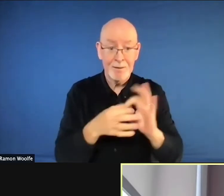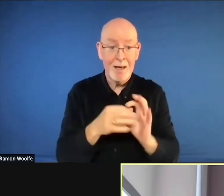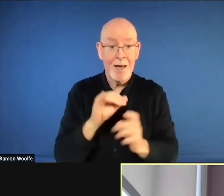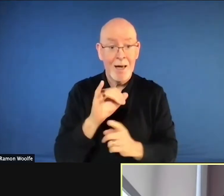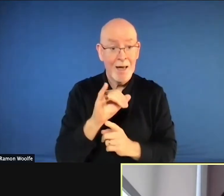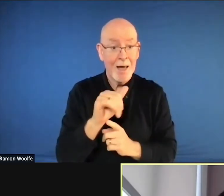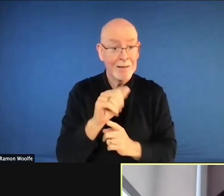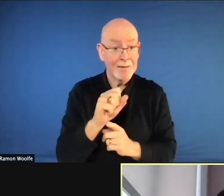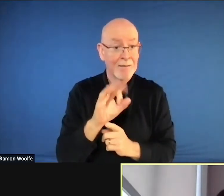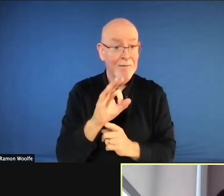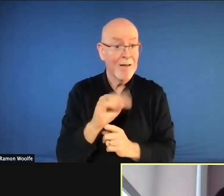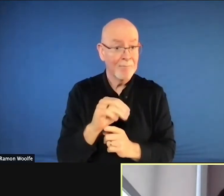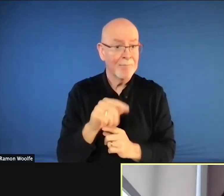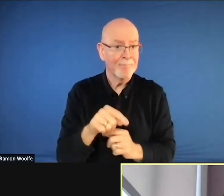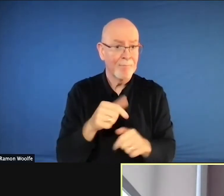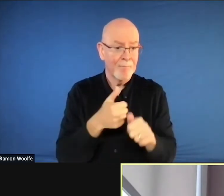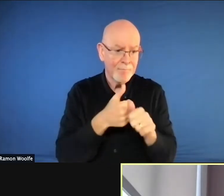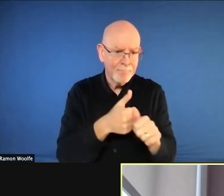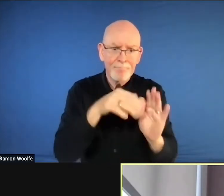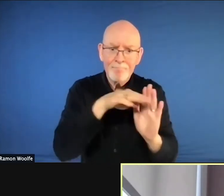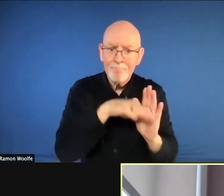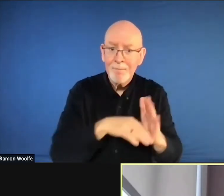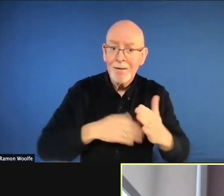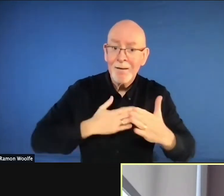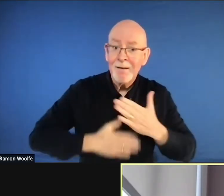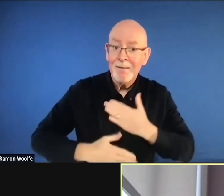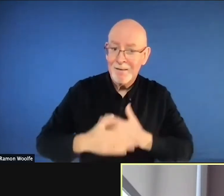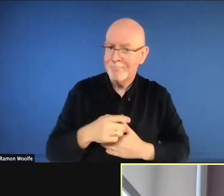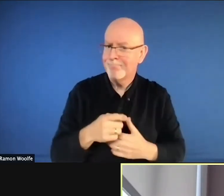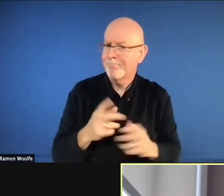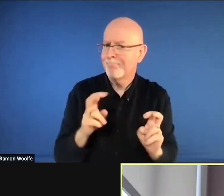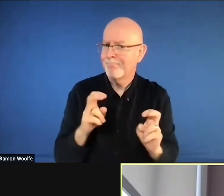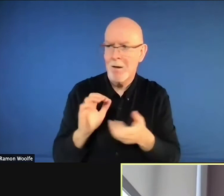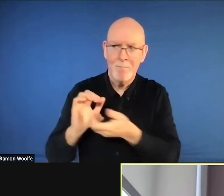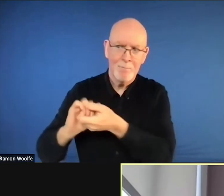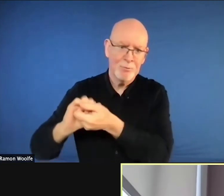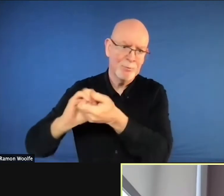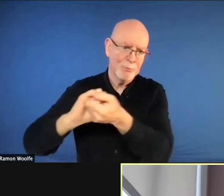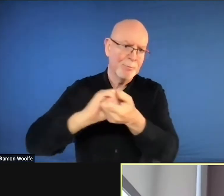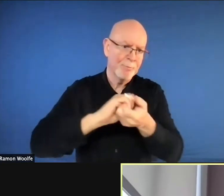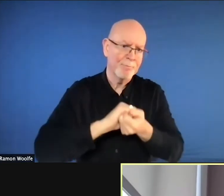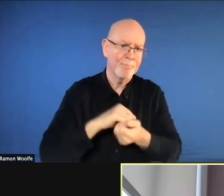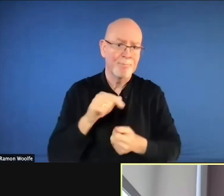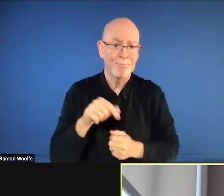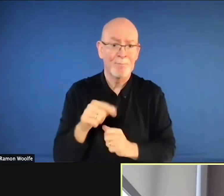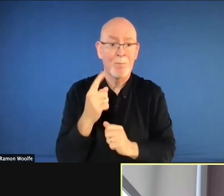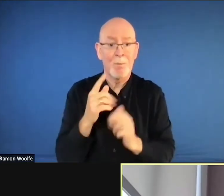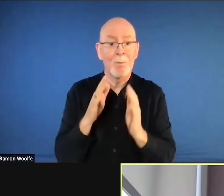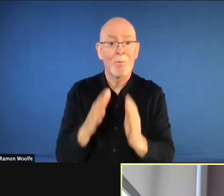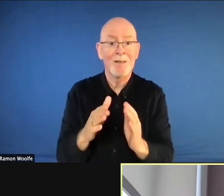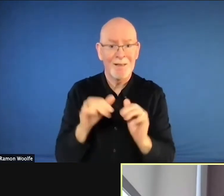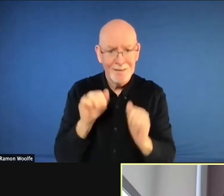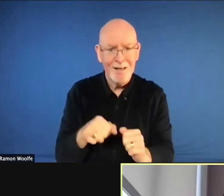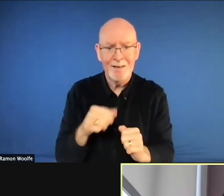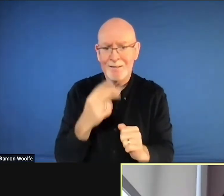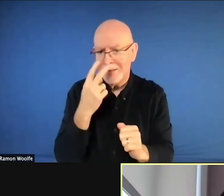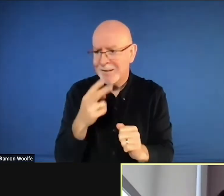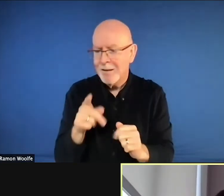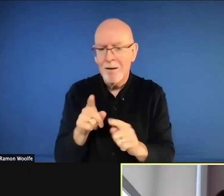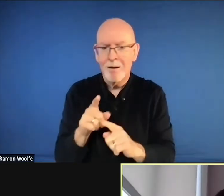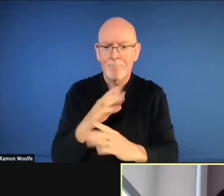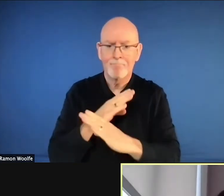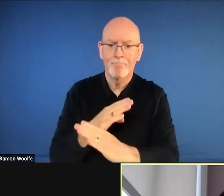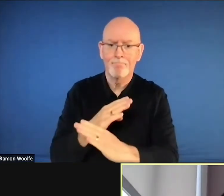of asking traumatizing questions over and over again, and the risk of re-traumatizing